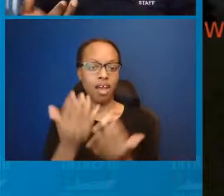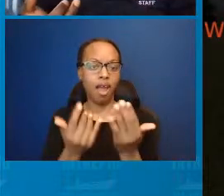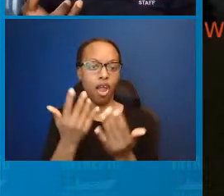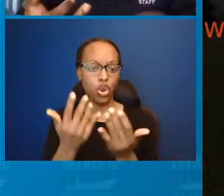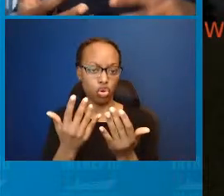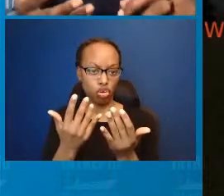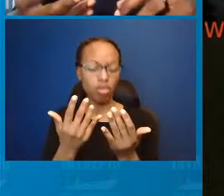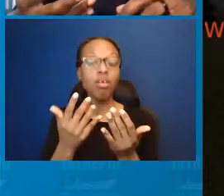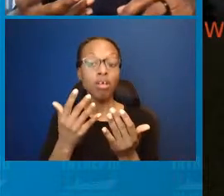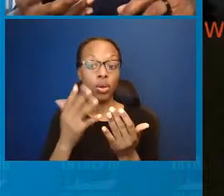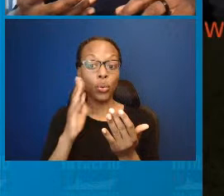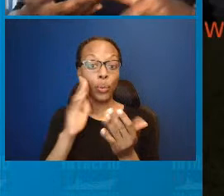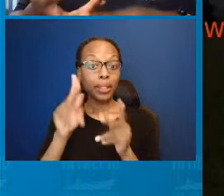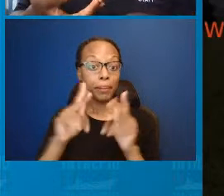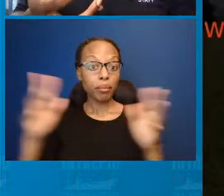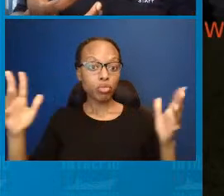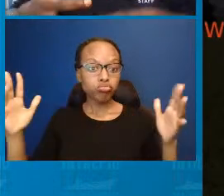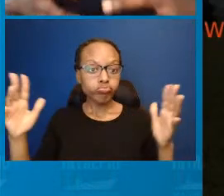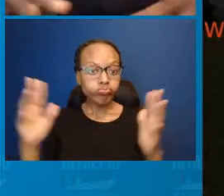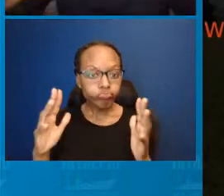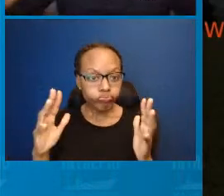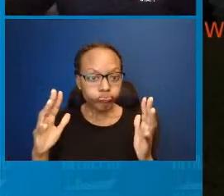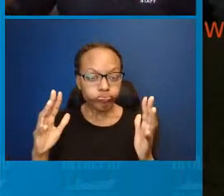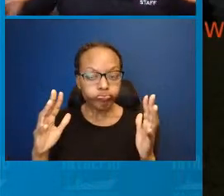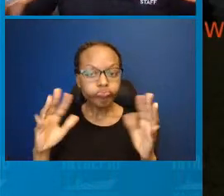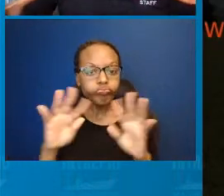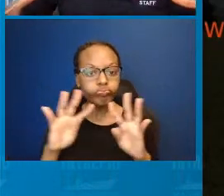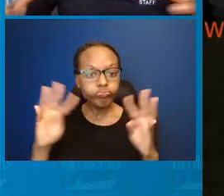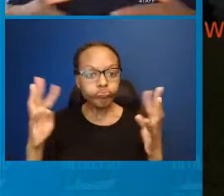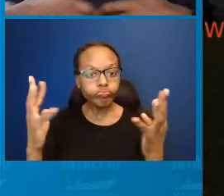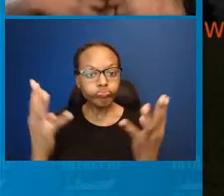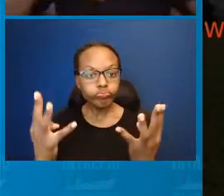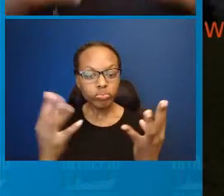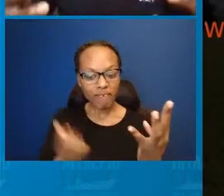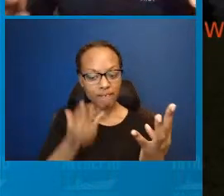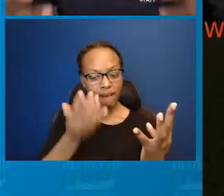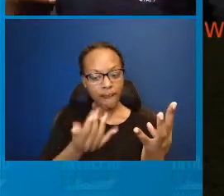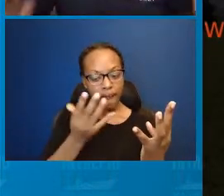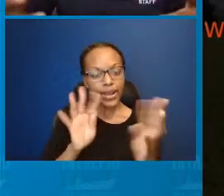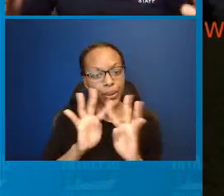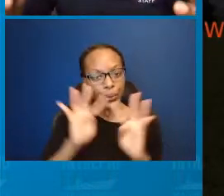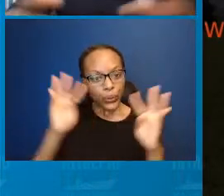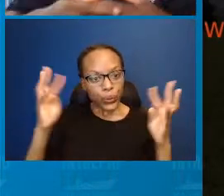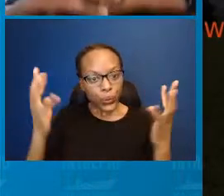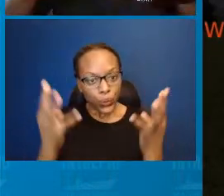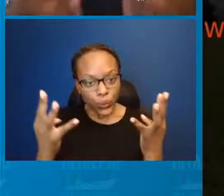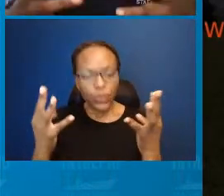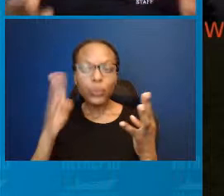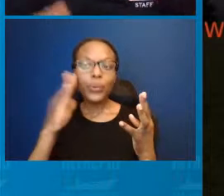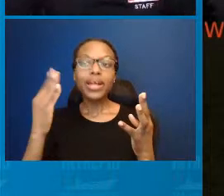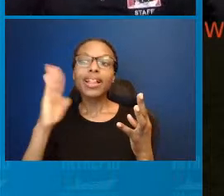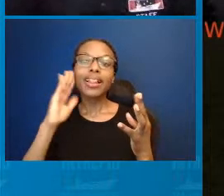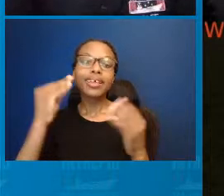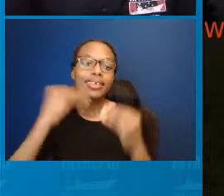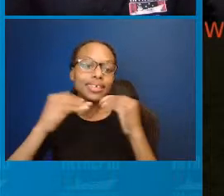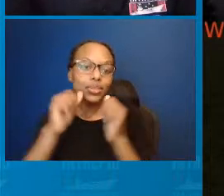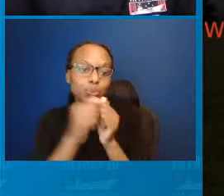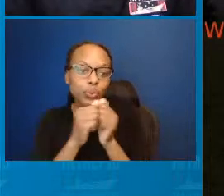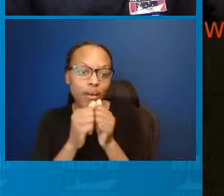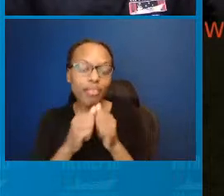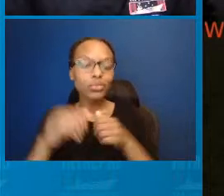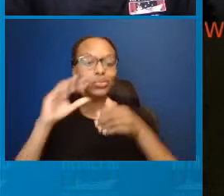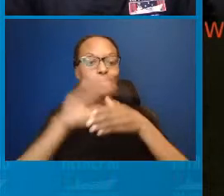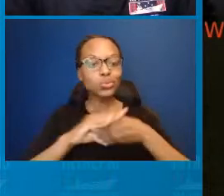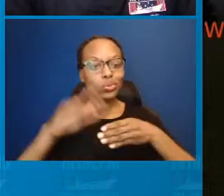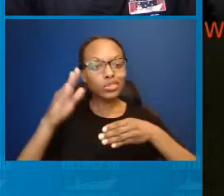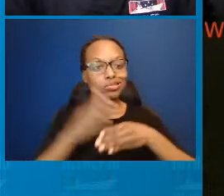tell stories, you can socialize around the fire, right? Fire and meals were really important to the